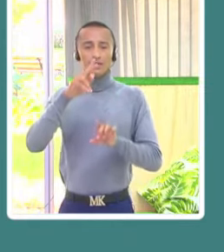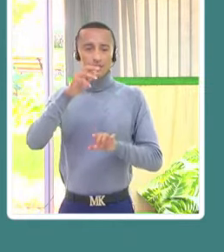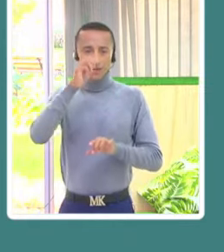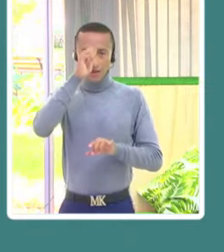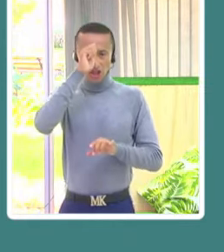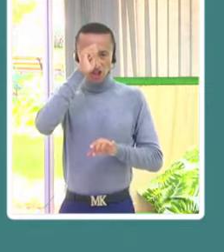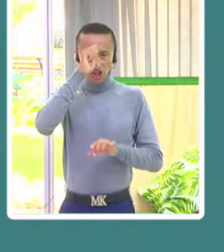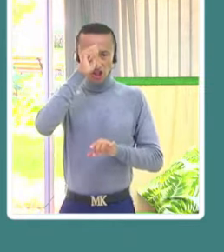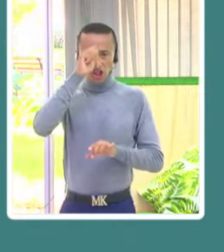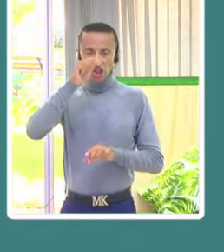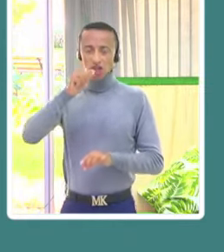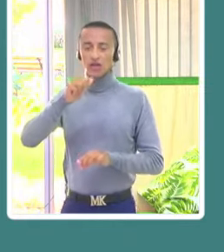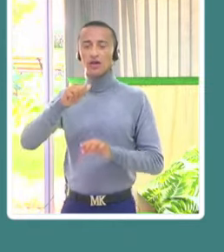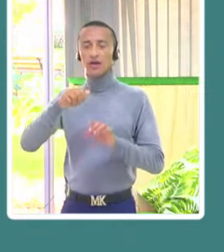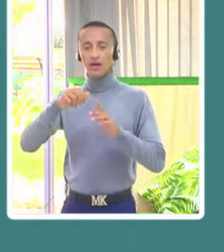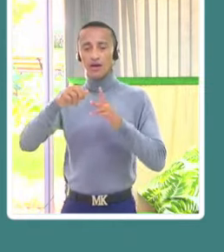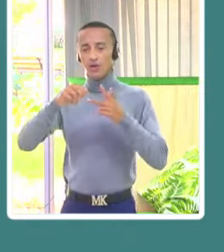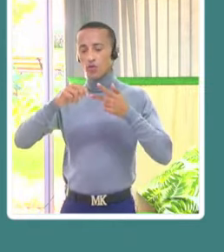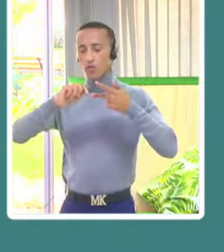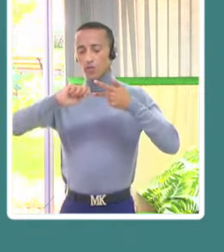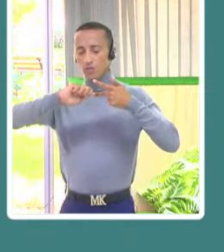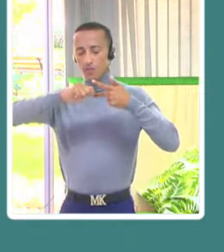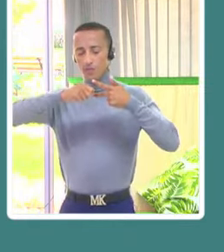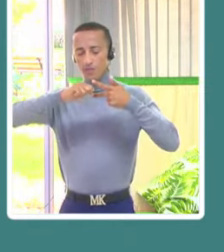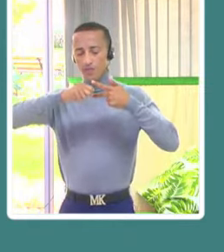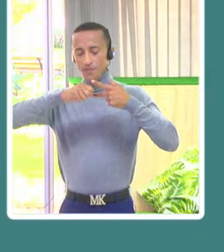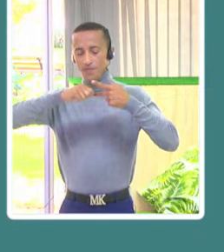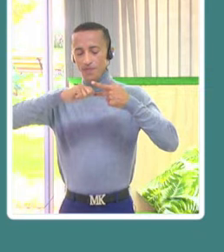friends, so we are good.